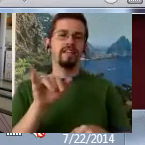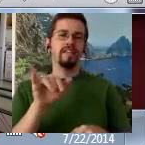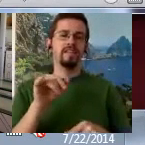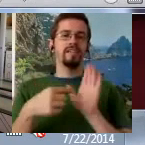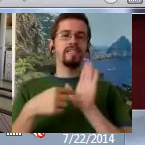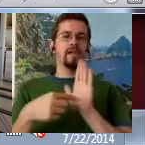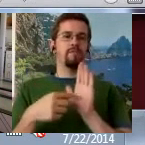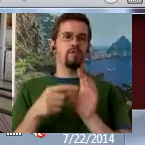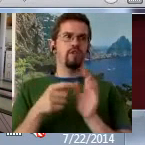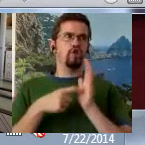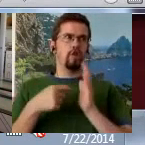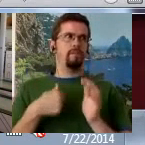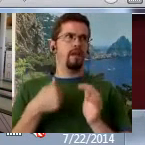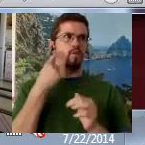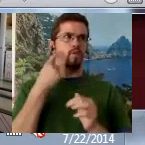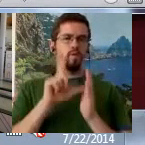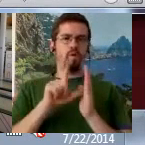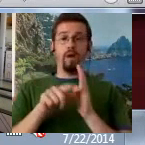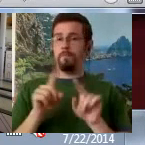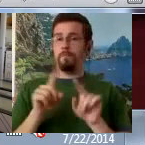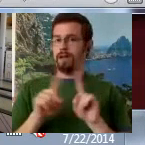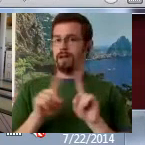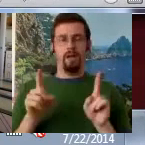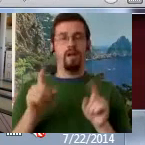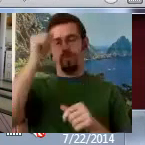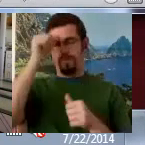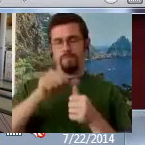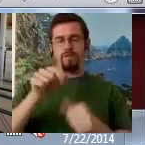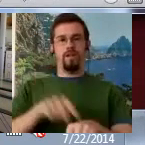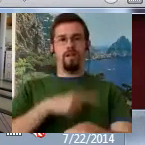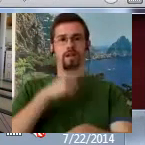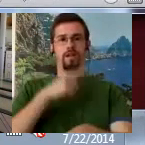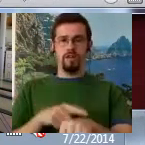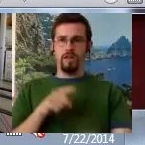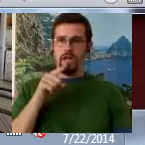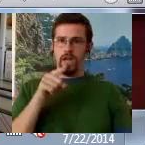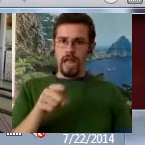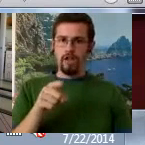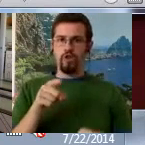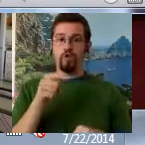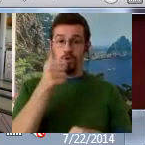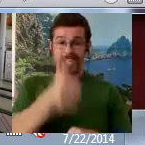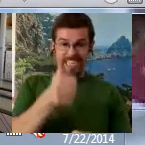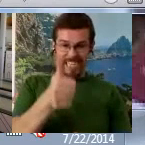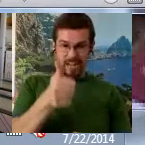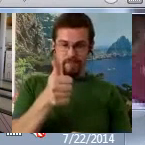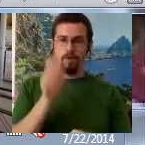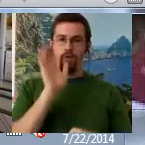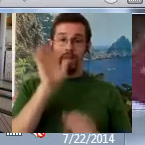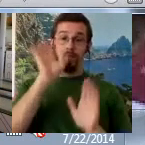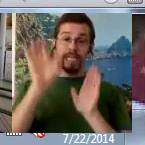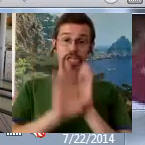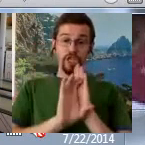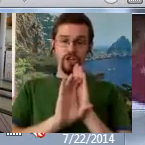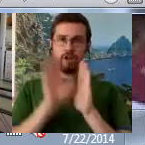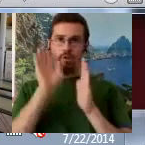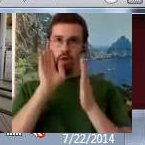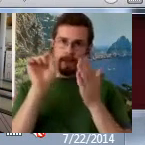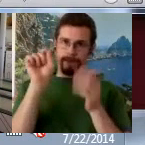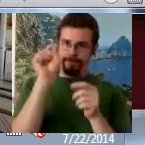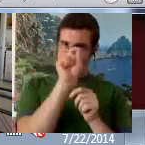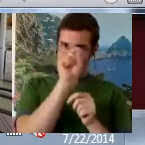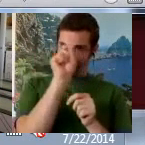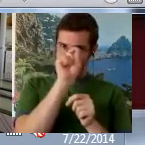years or a long time, I remember you went in there and you hand filled every hand shape, and you went in there and filled in